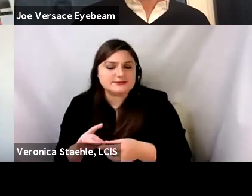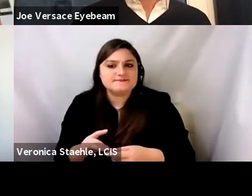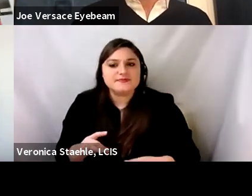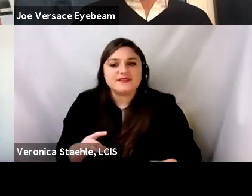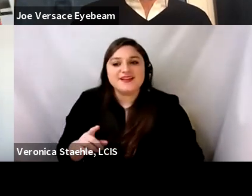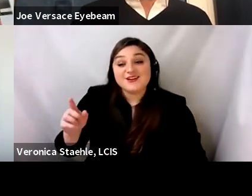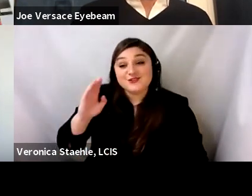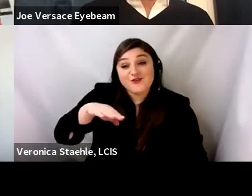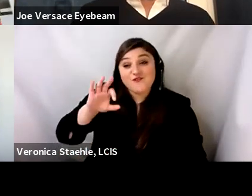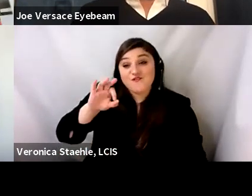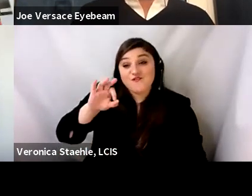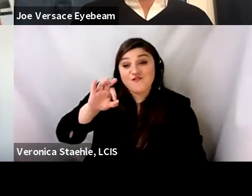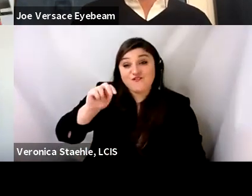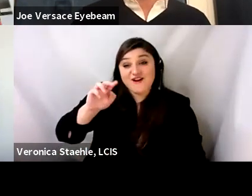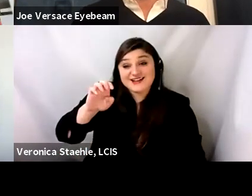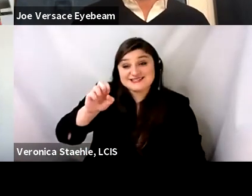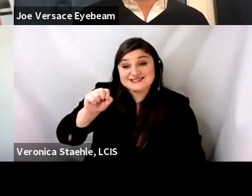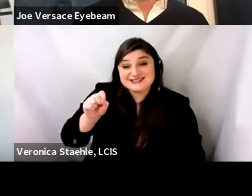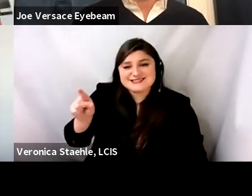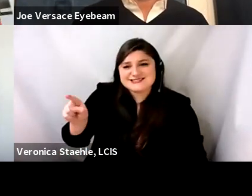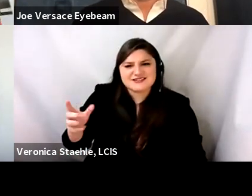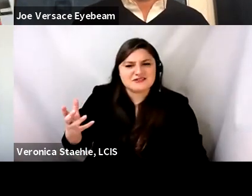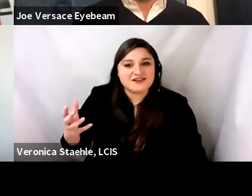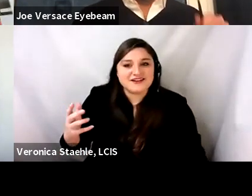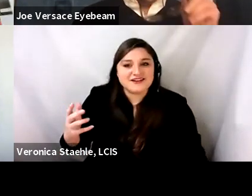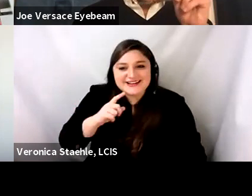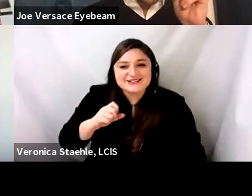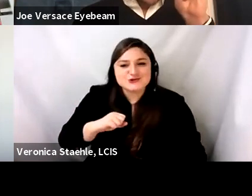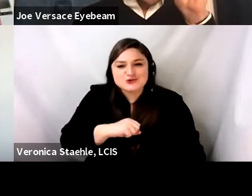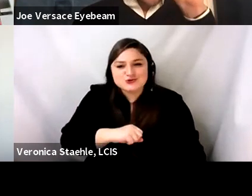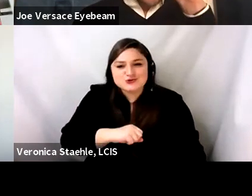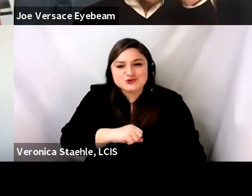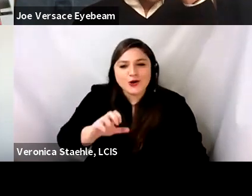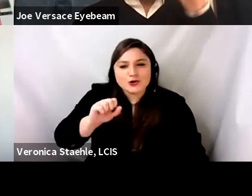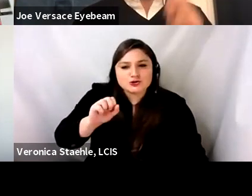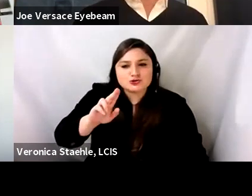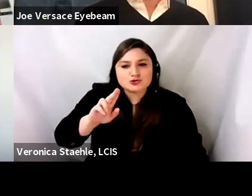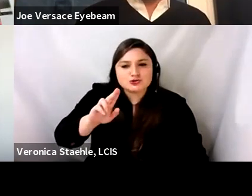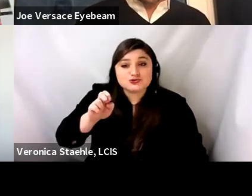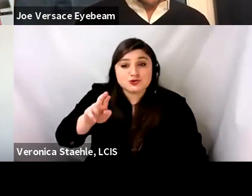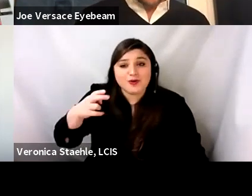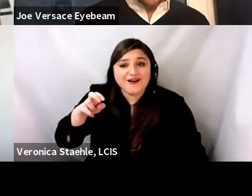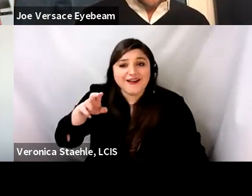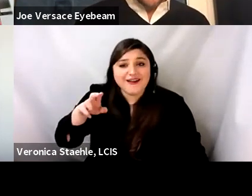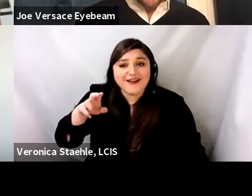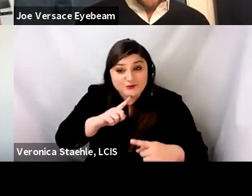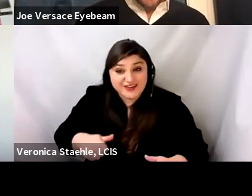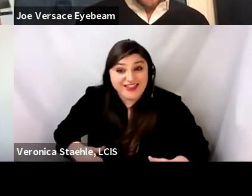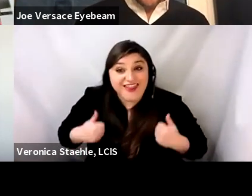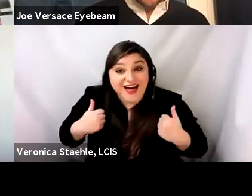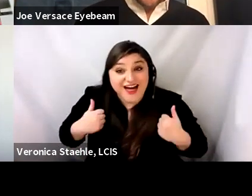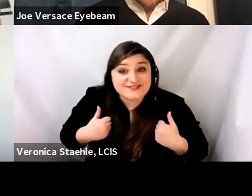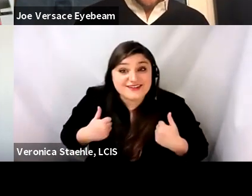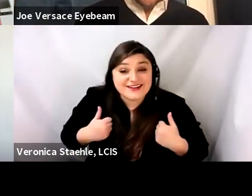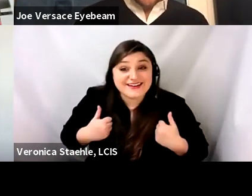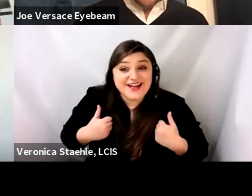is a real life superhero, you know, as was Luis. And it's easy to sort of just take that for granted, and,